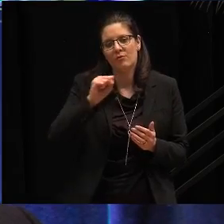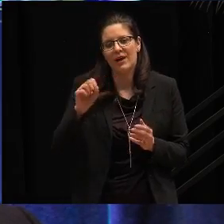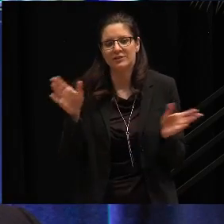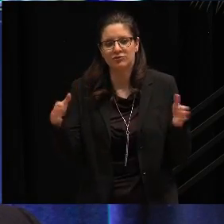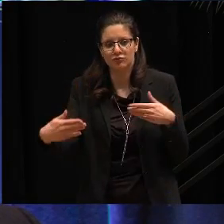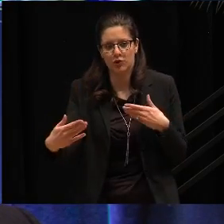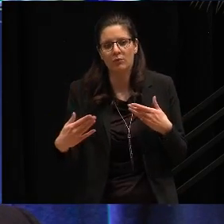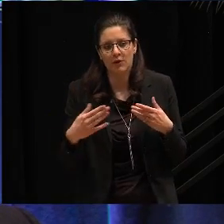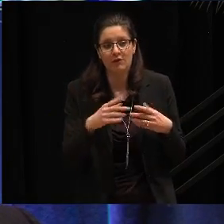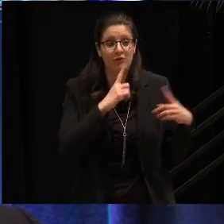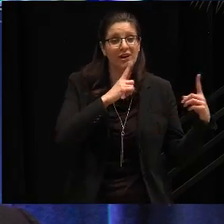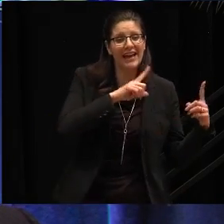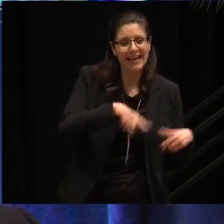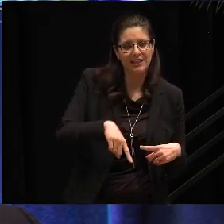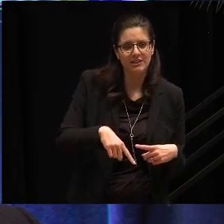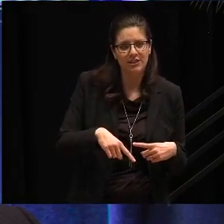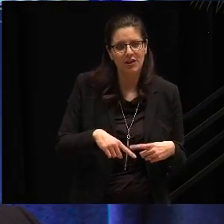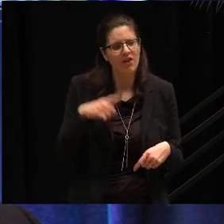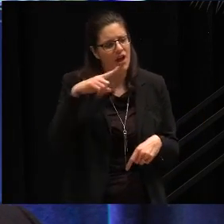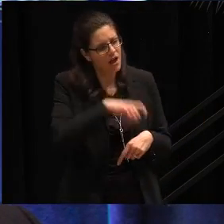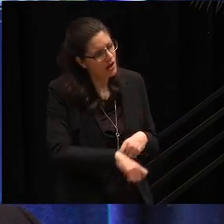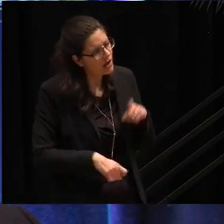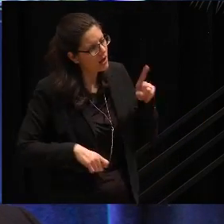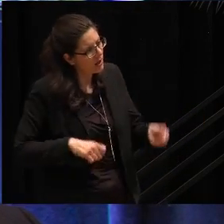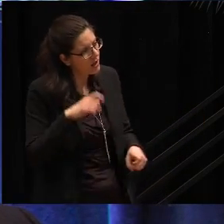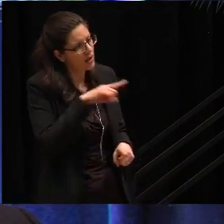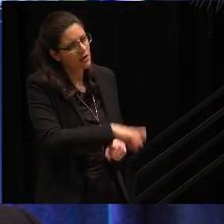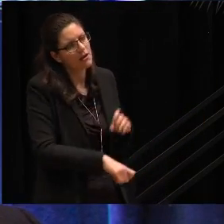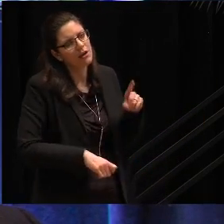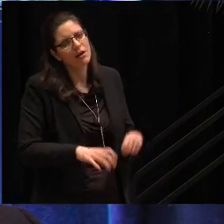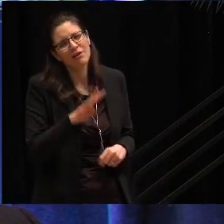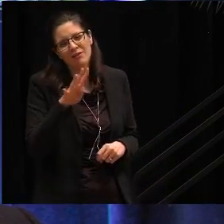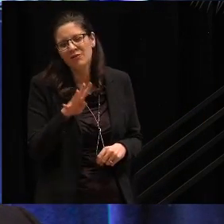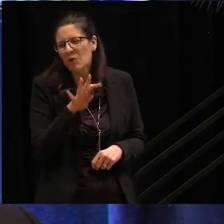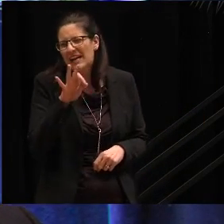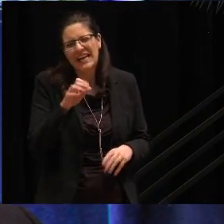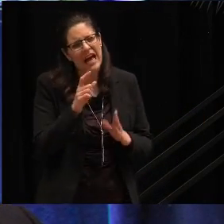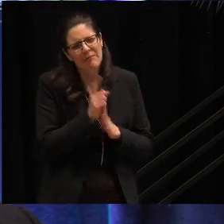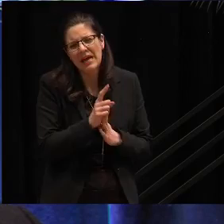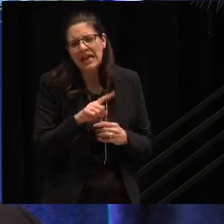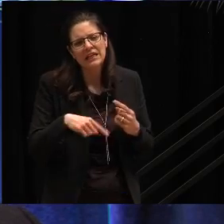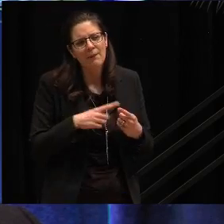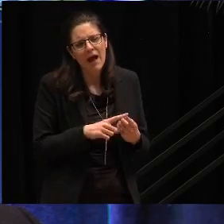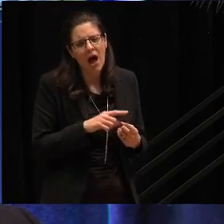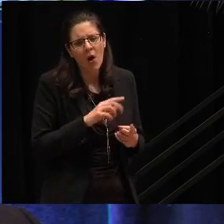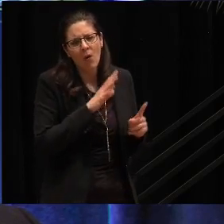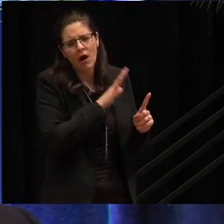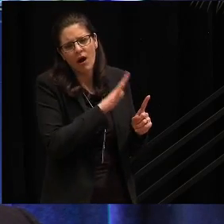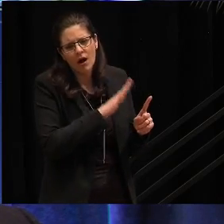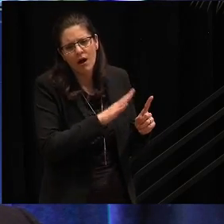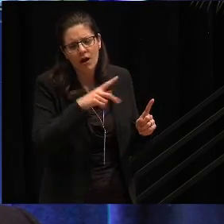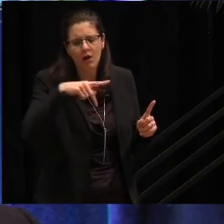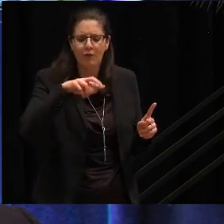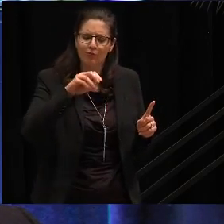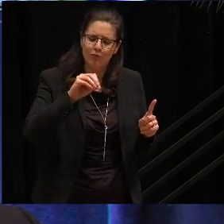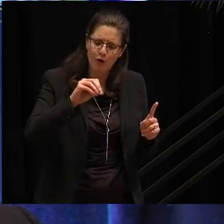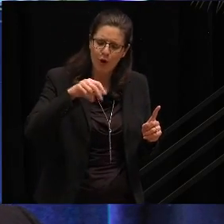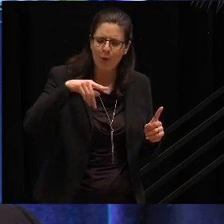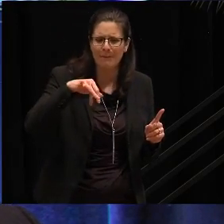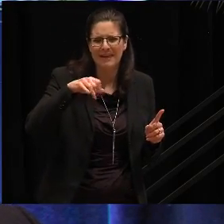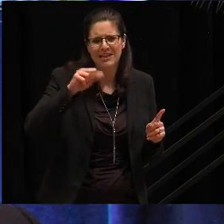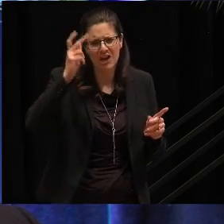answer questions, ask questions for 49 minutes about everything from, propecia